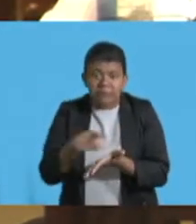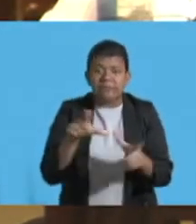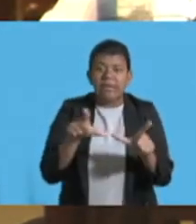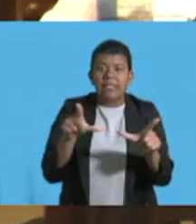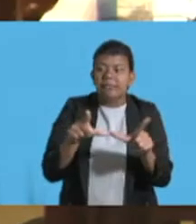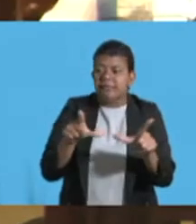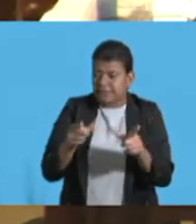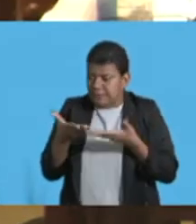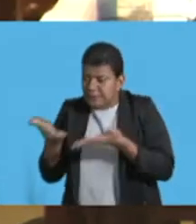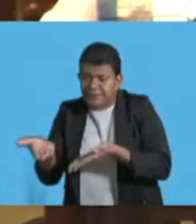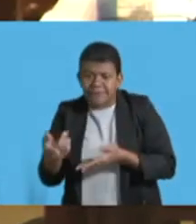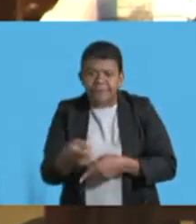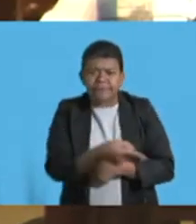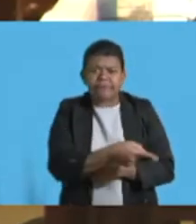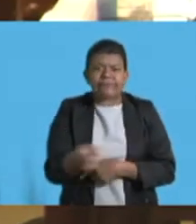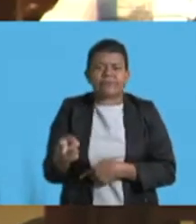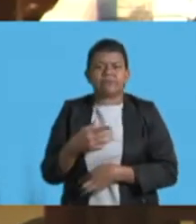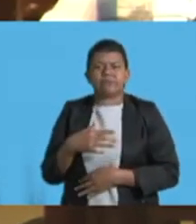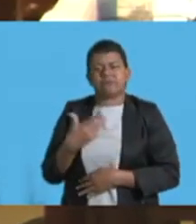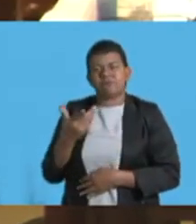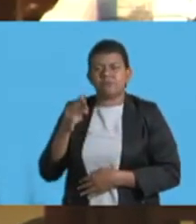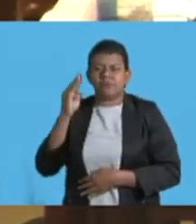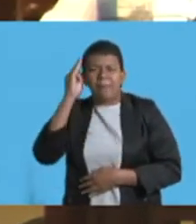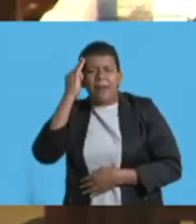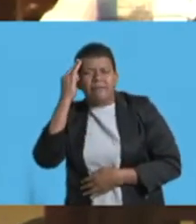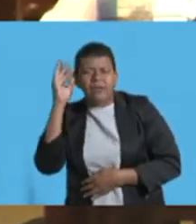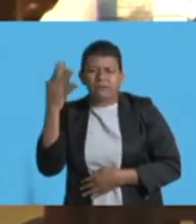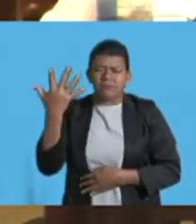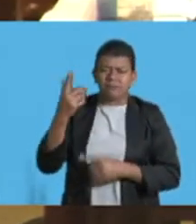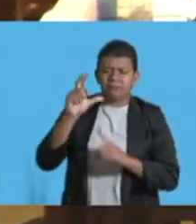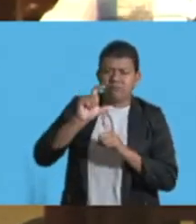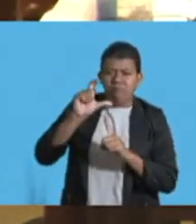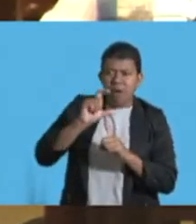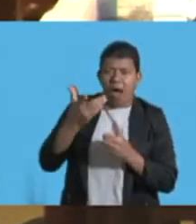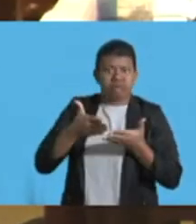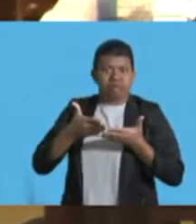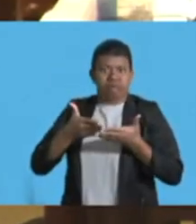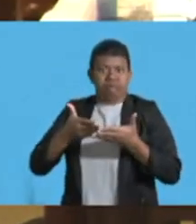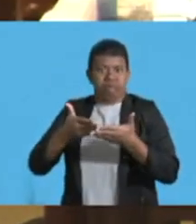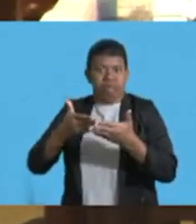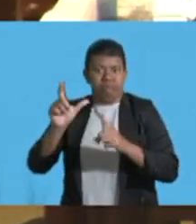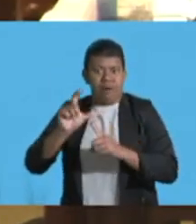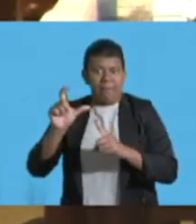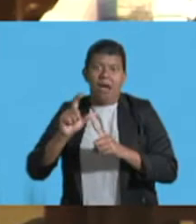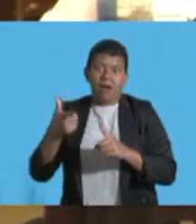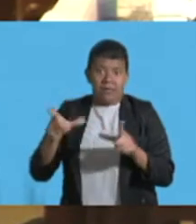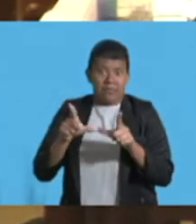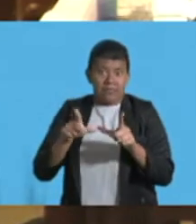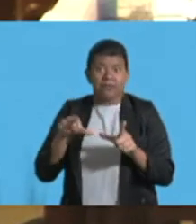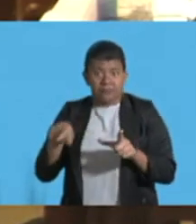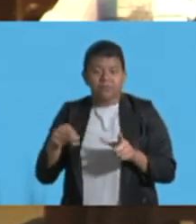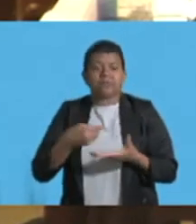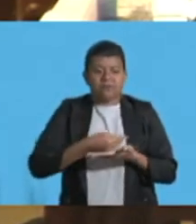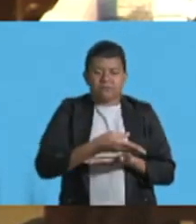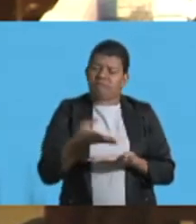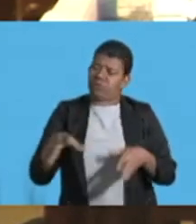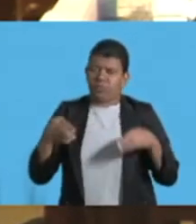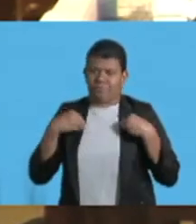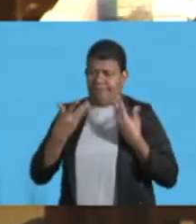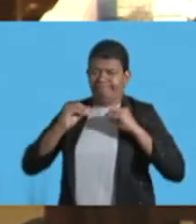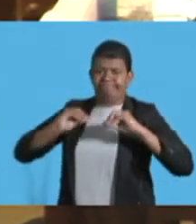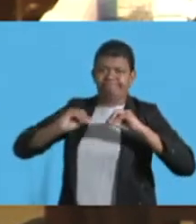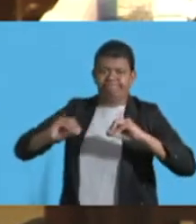Engineers Class 6, registration of 401 ships, and assurance of certificate to various competencies